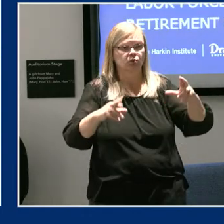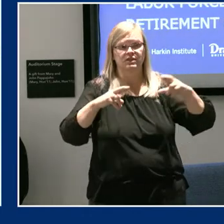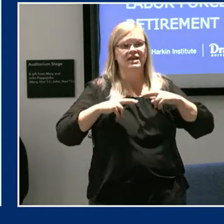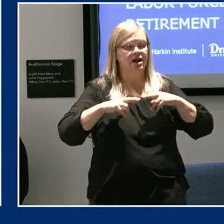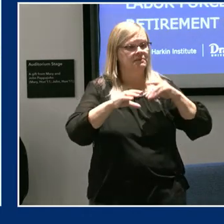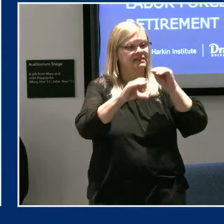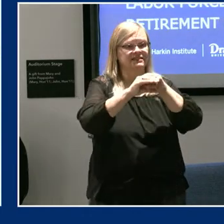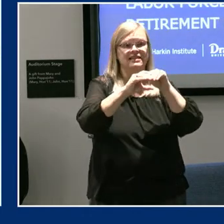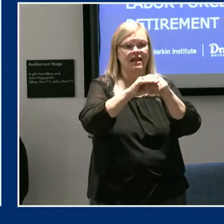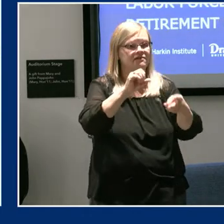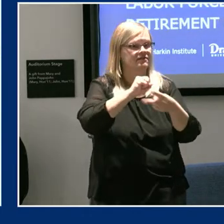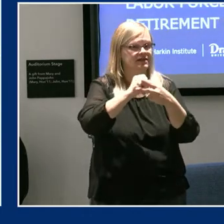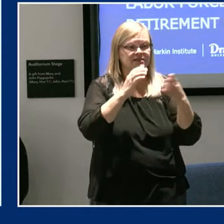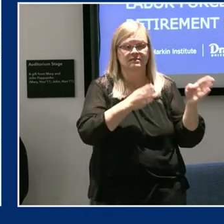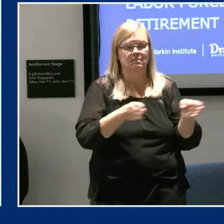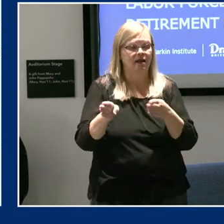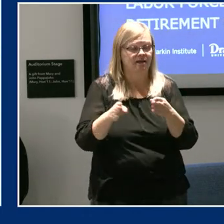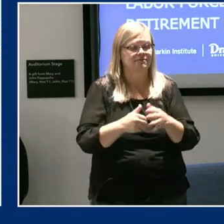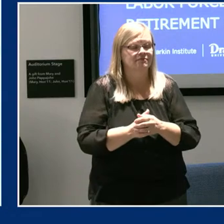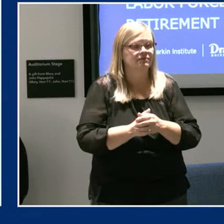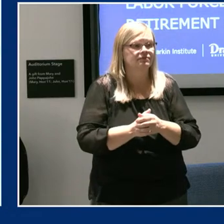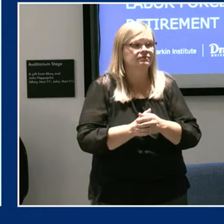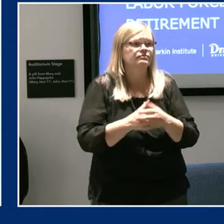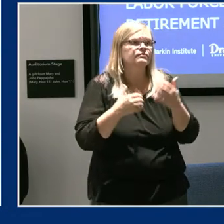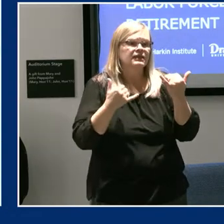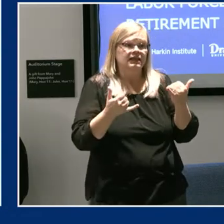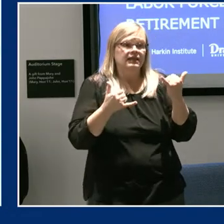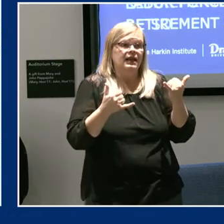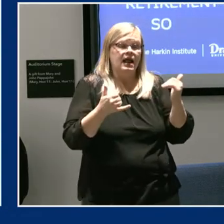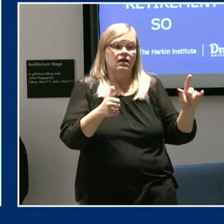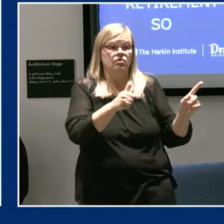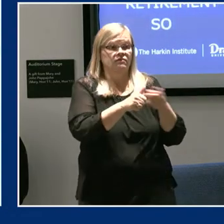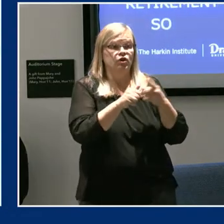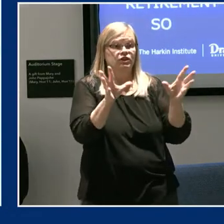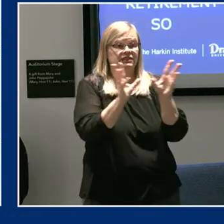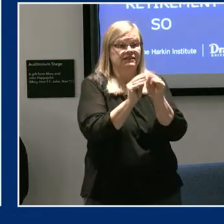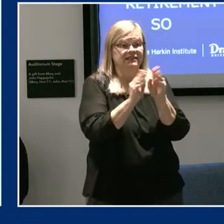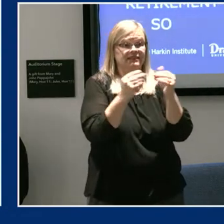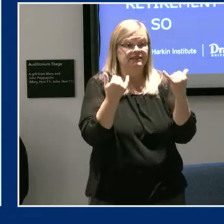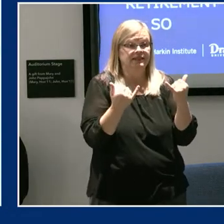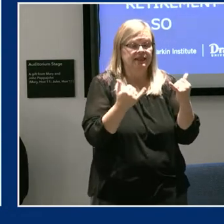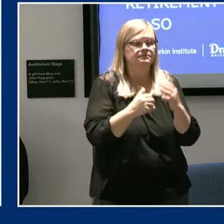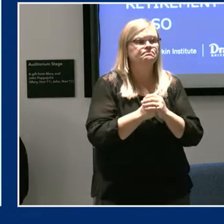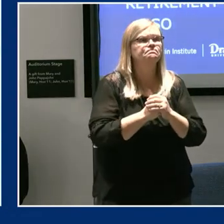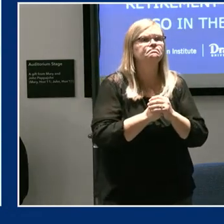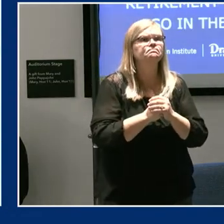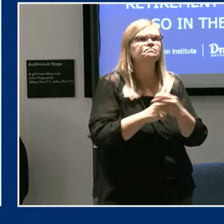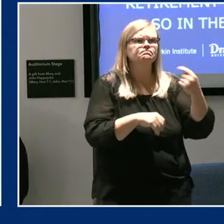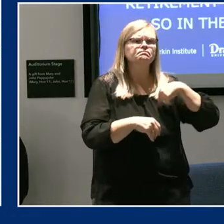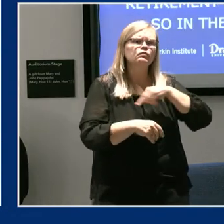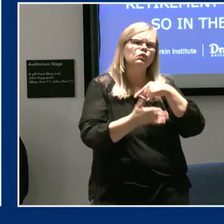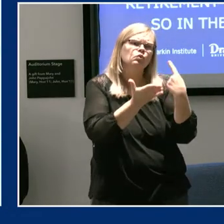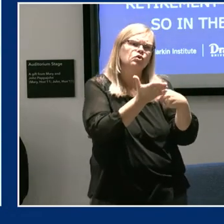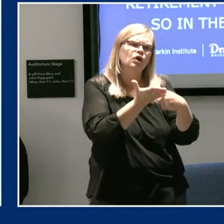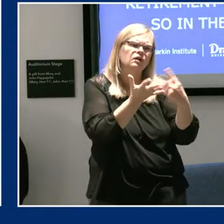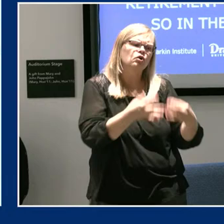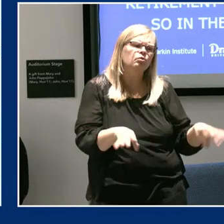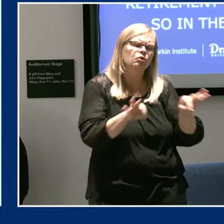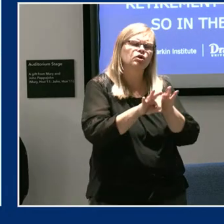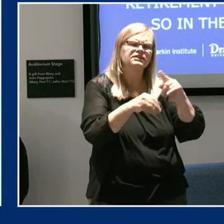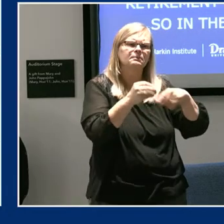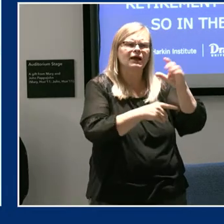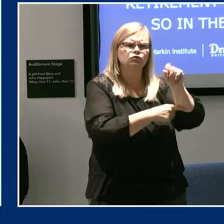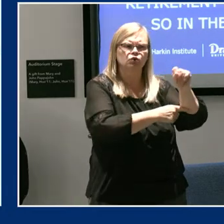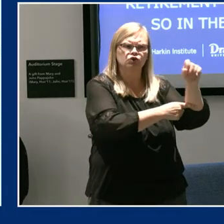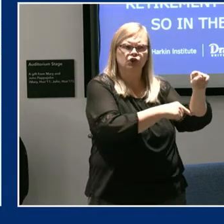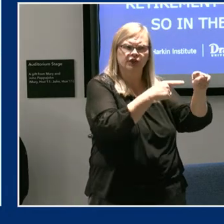So in the first session today, we will start by talking about the importance of Social